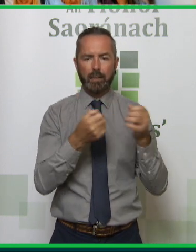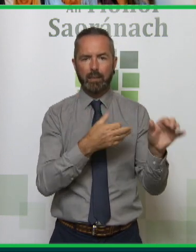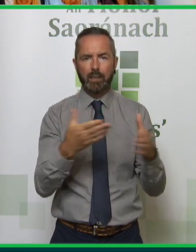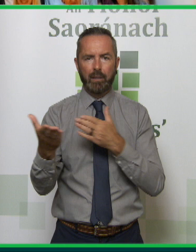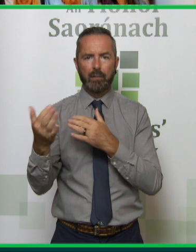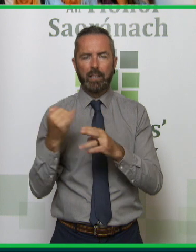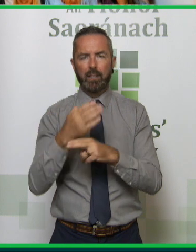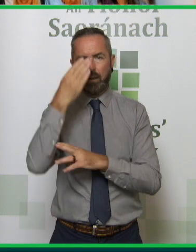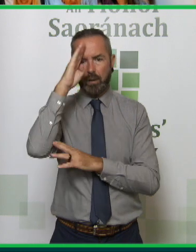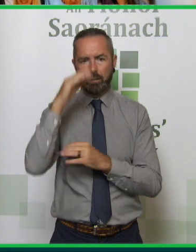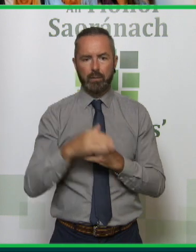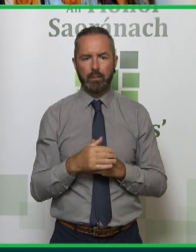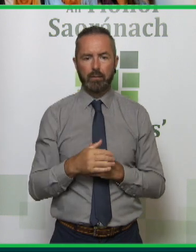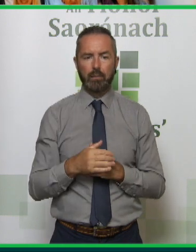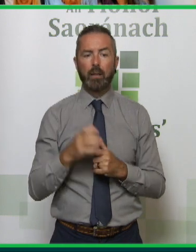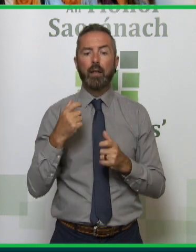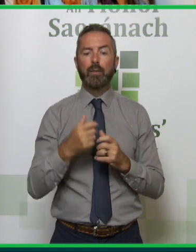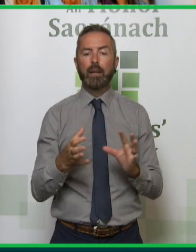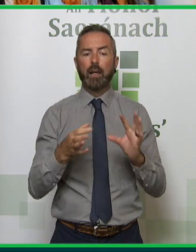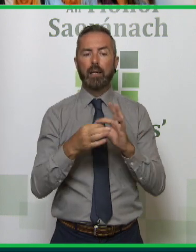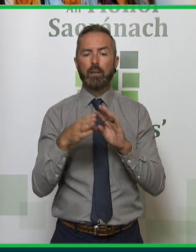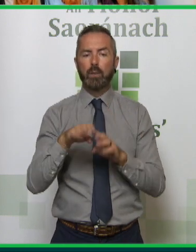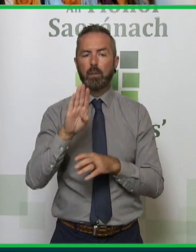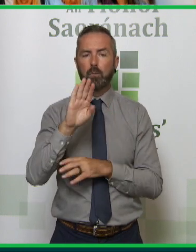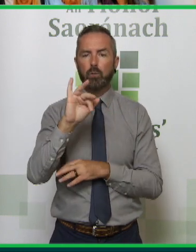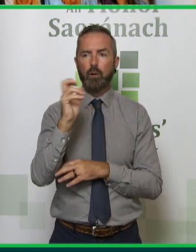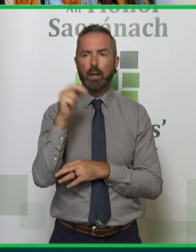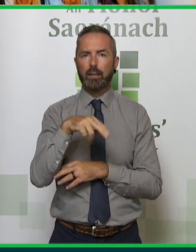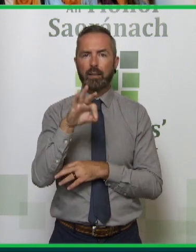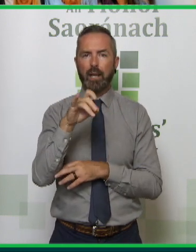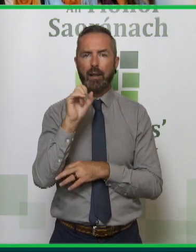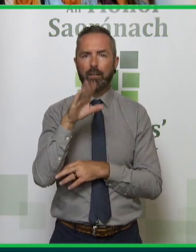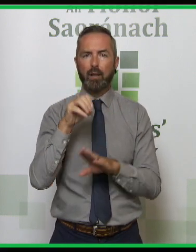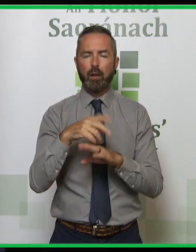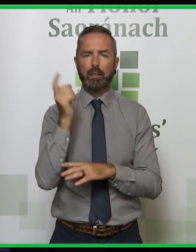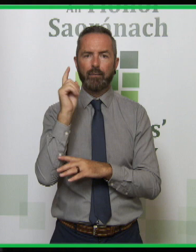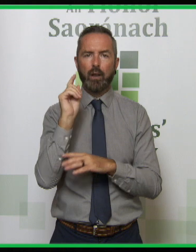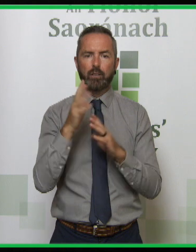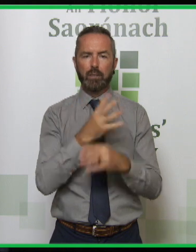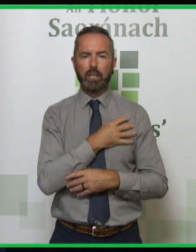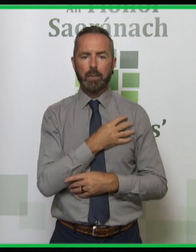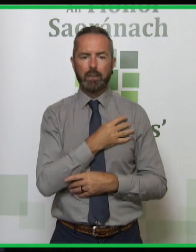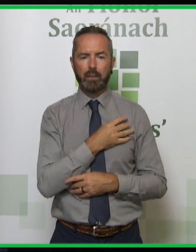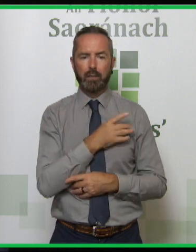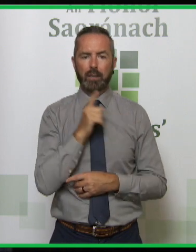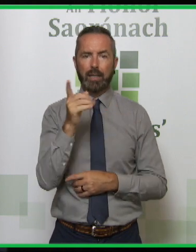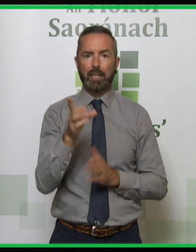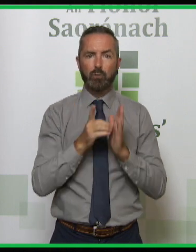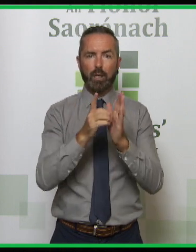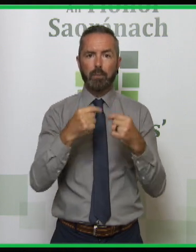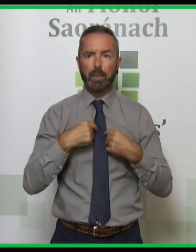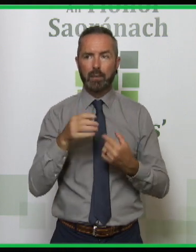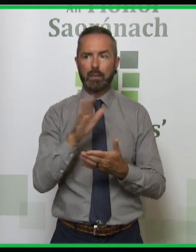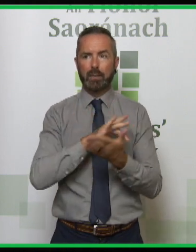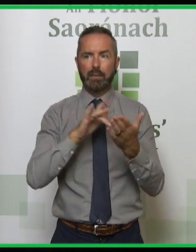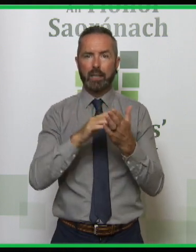At this point, I linked in with Brian Galvin, who's on your advisory committee. Brian directed me towards the European Centre for Drug and Drug